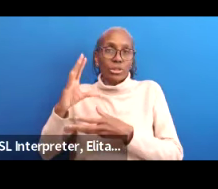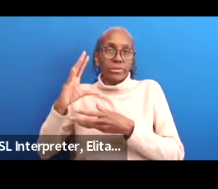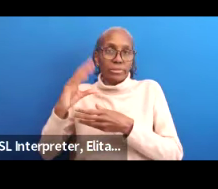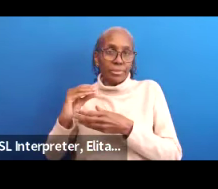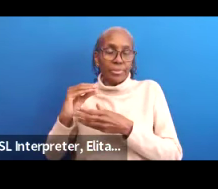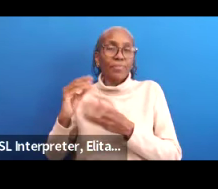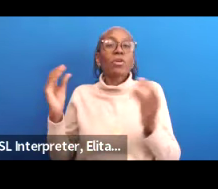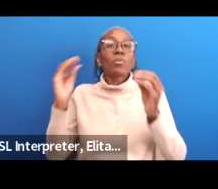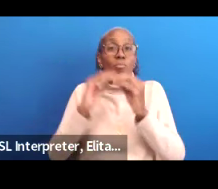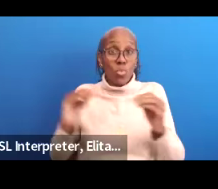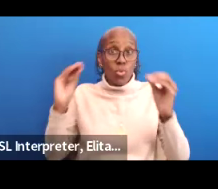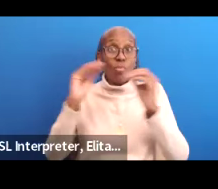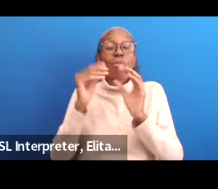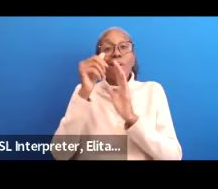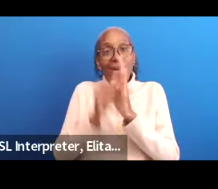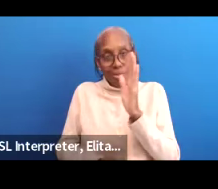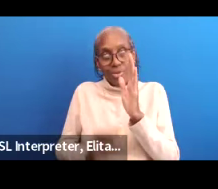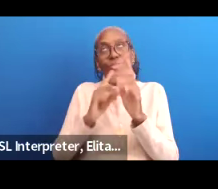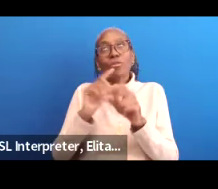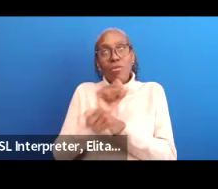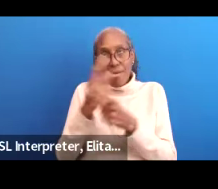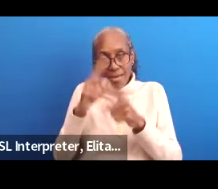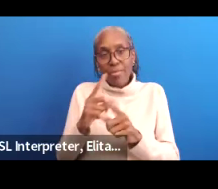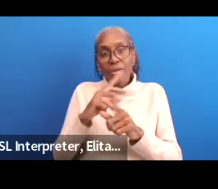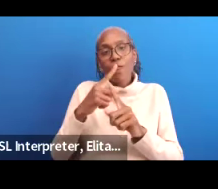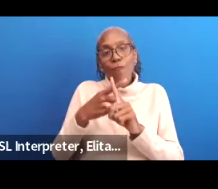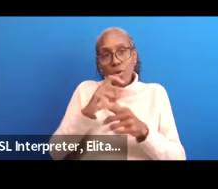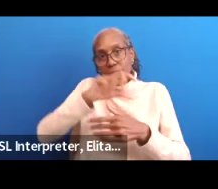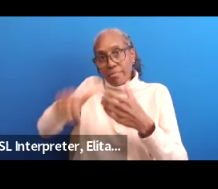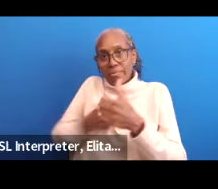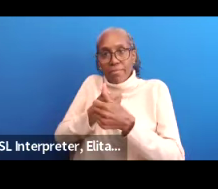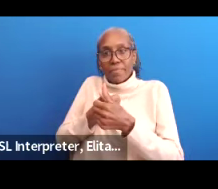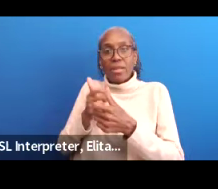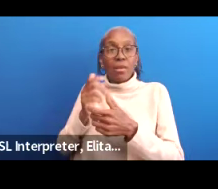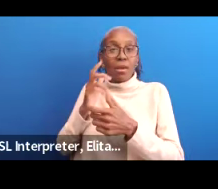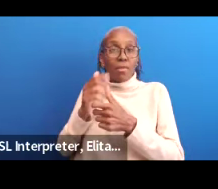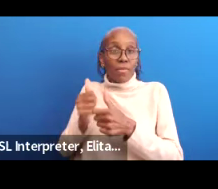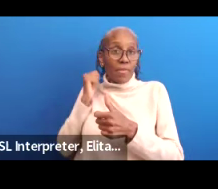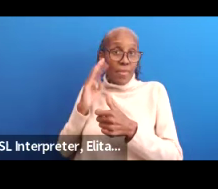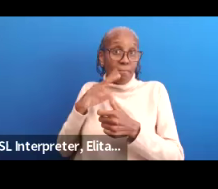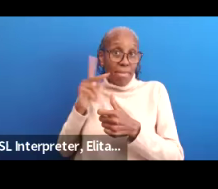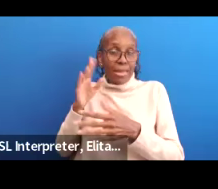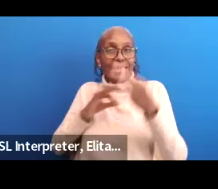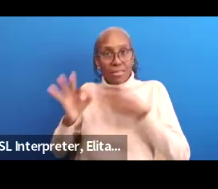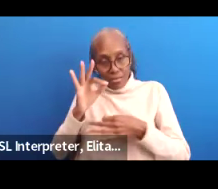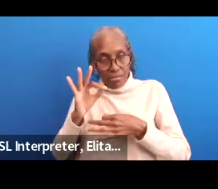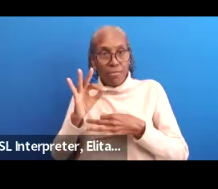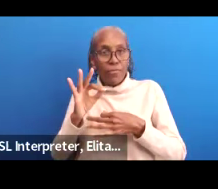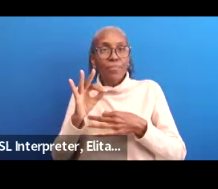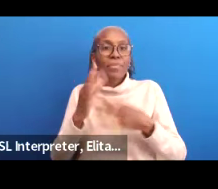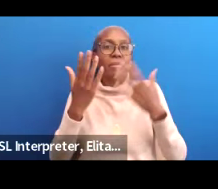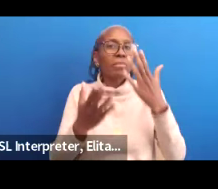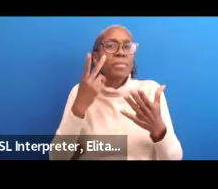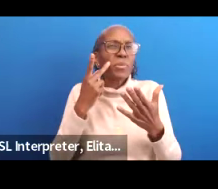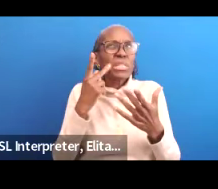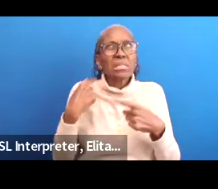more and more operations are being done from the back than uh, what we may have seen